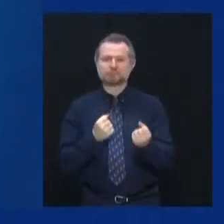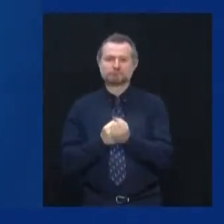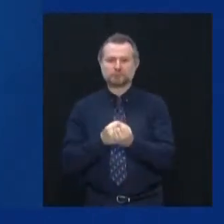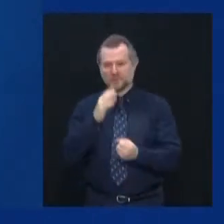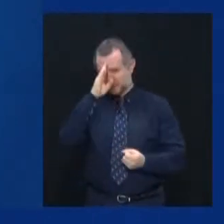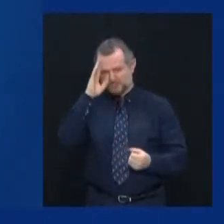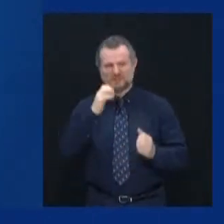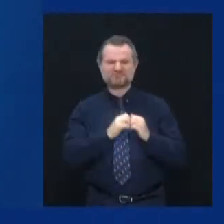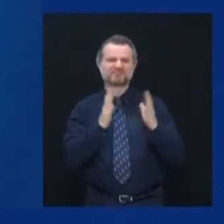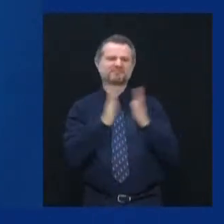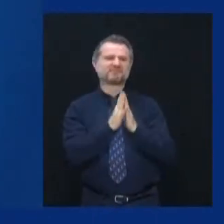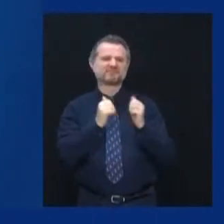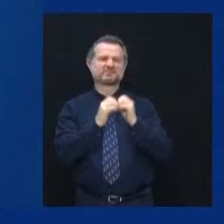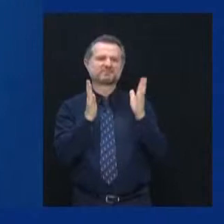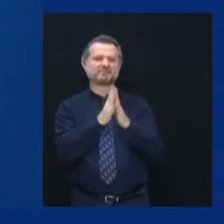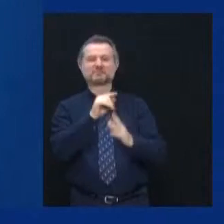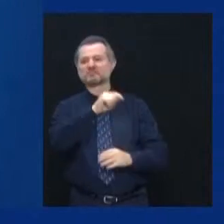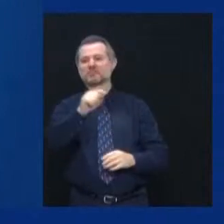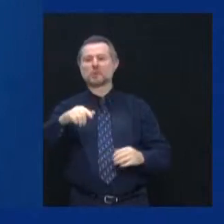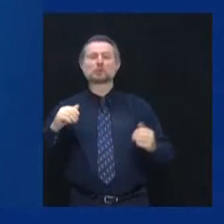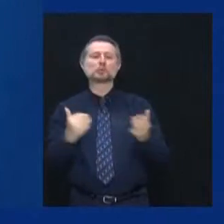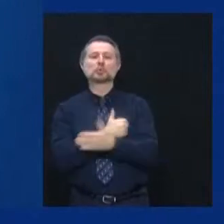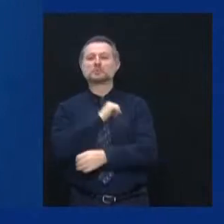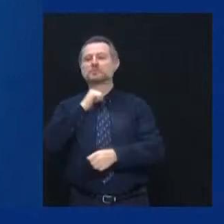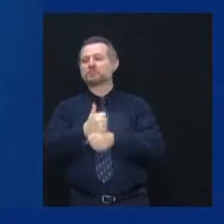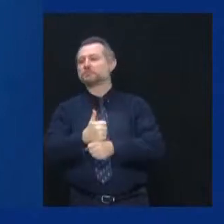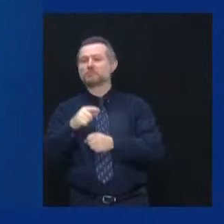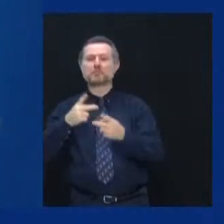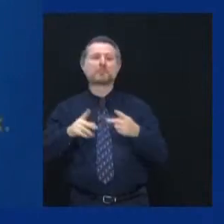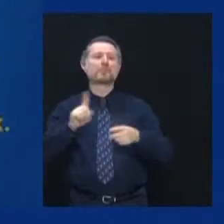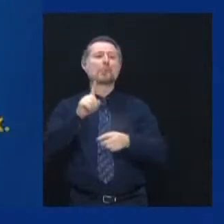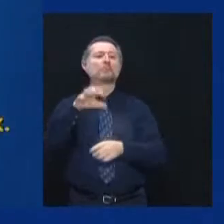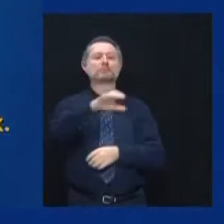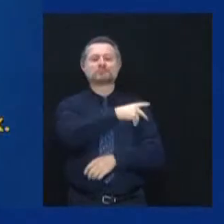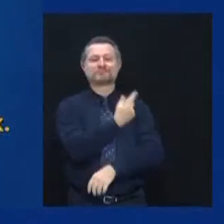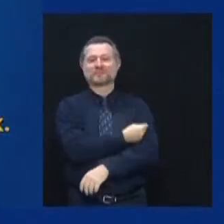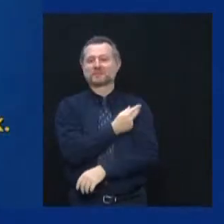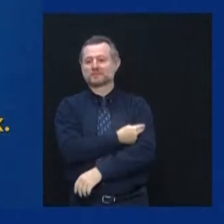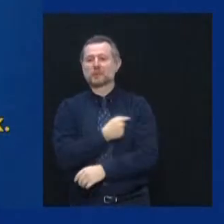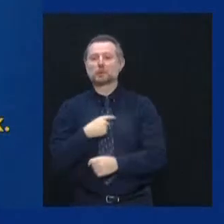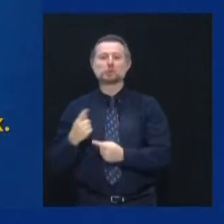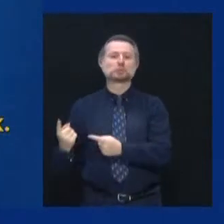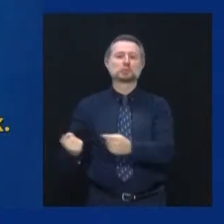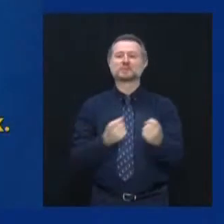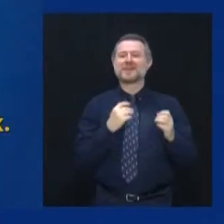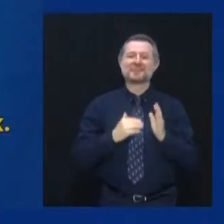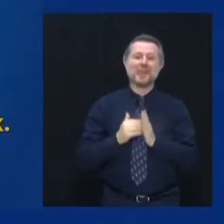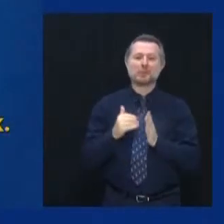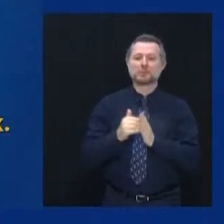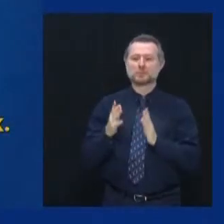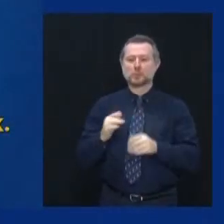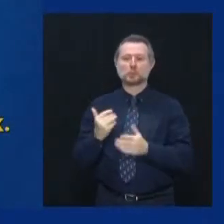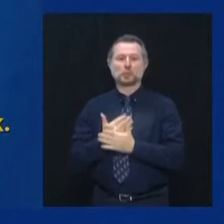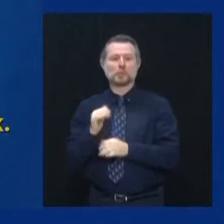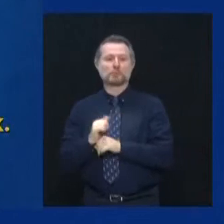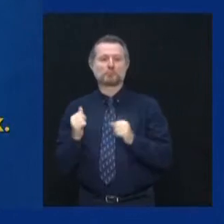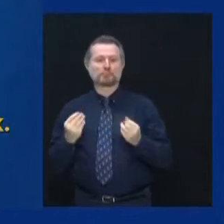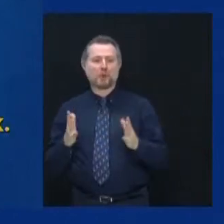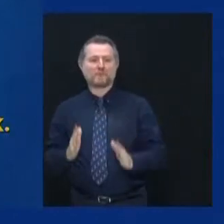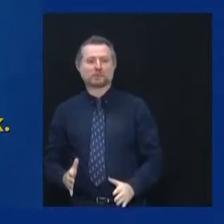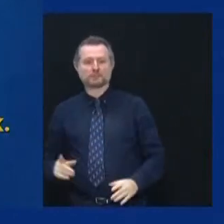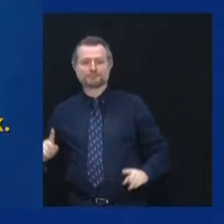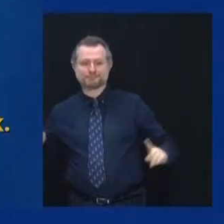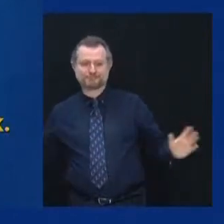additional networks. We're now recruiting and organizing thousands of new providers. The